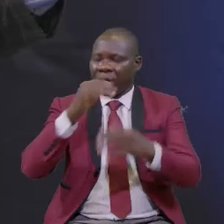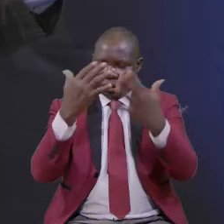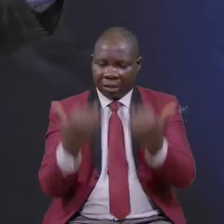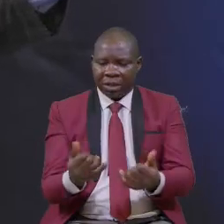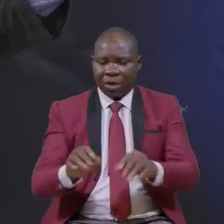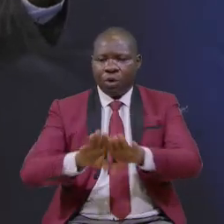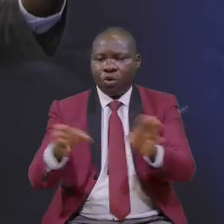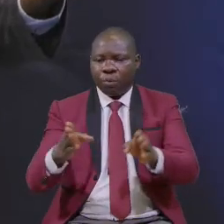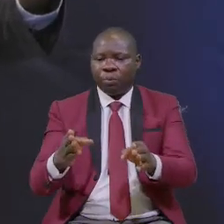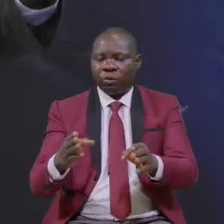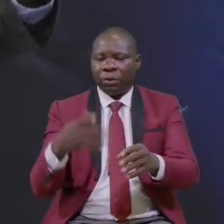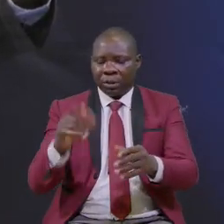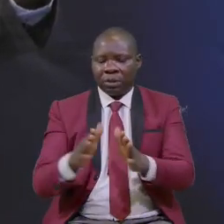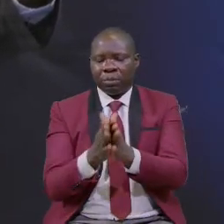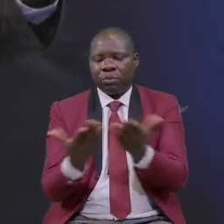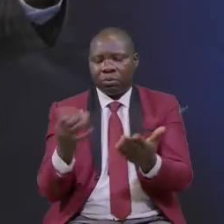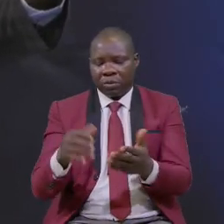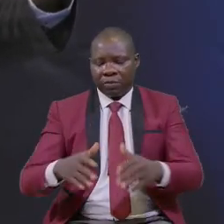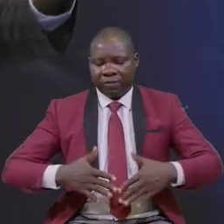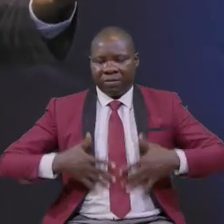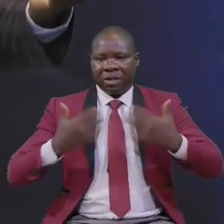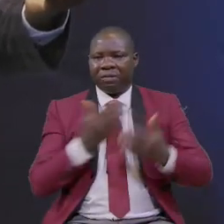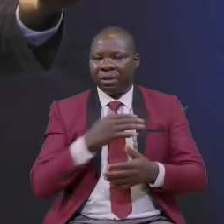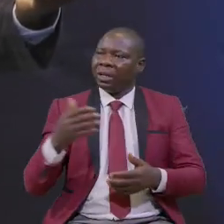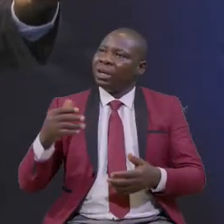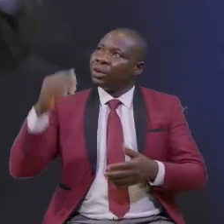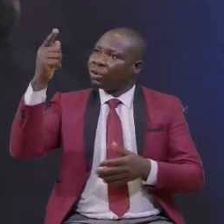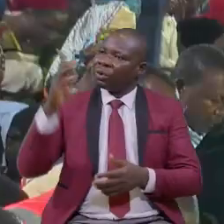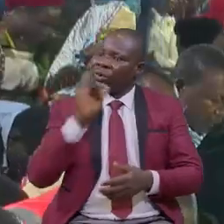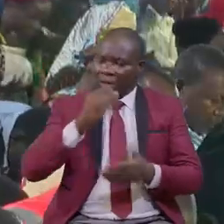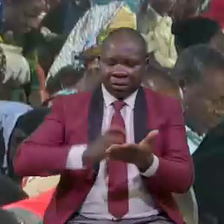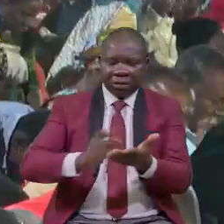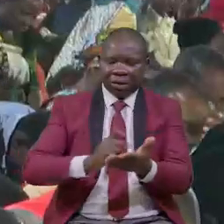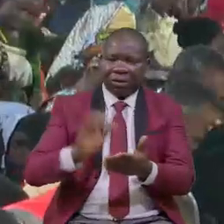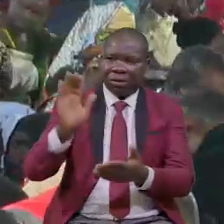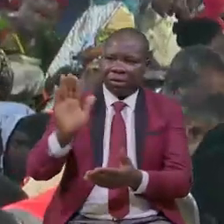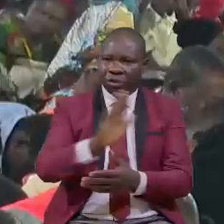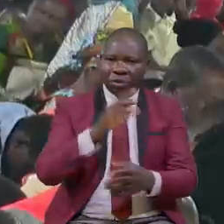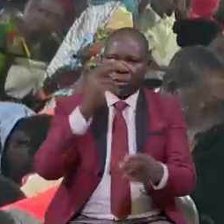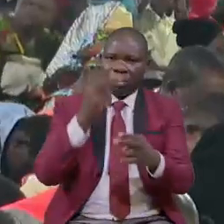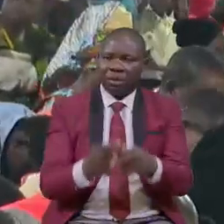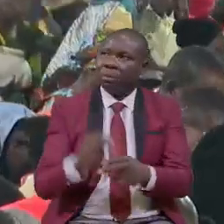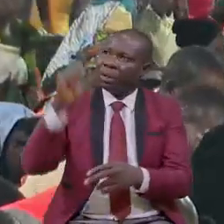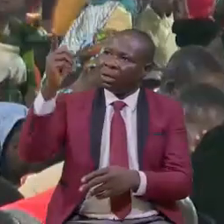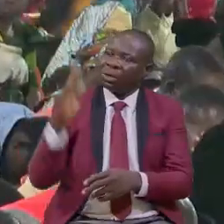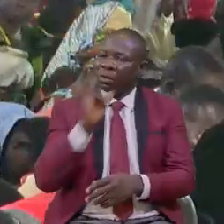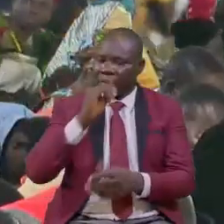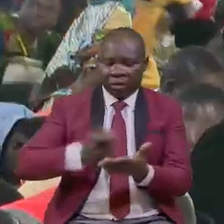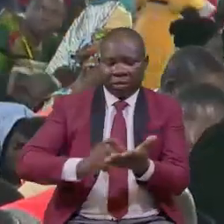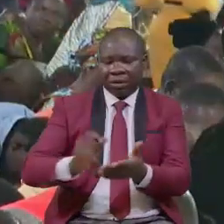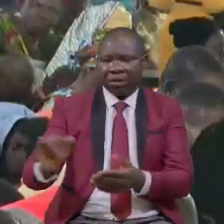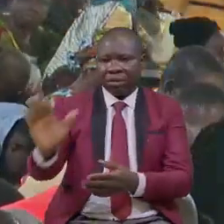life. And they're writing, God is writing your name. God is writing your